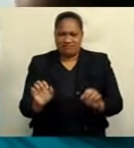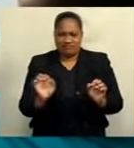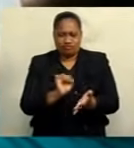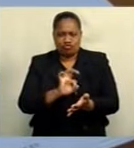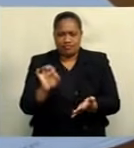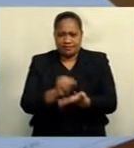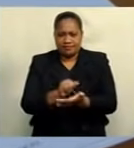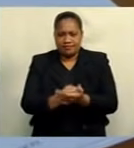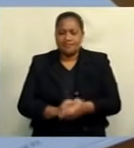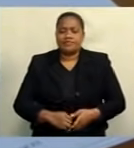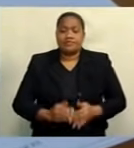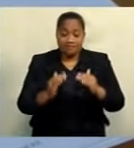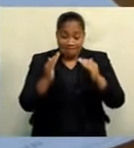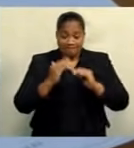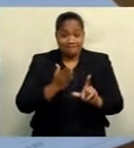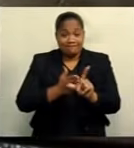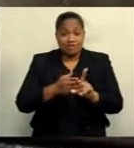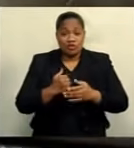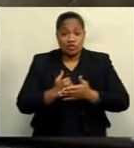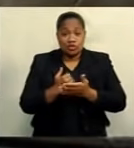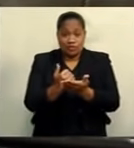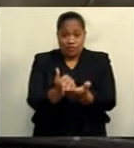Psychosocial support for maritime islands.